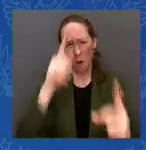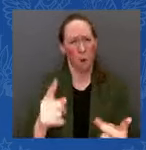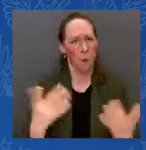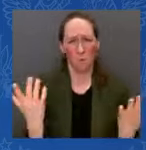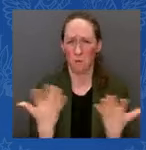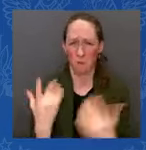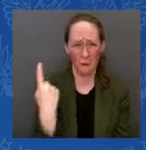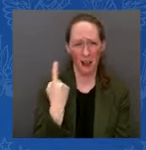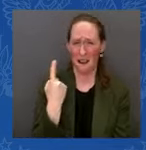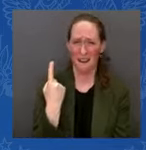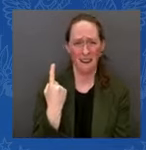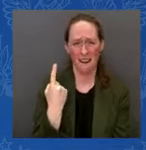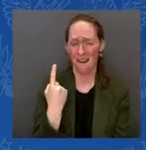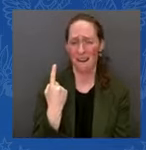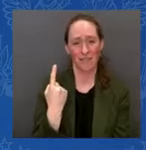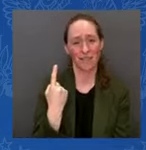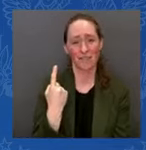In